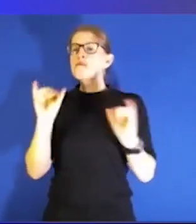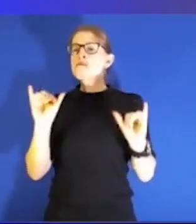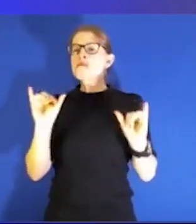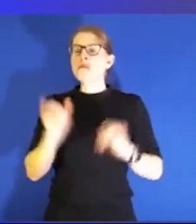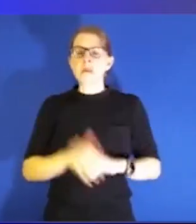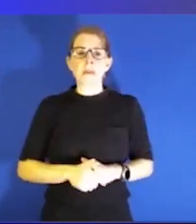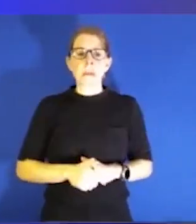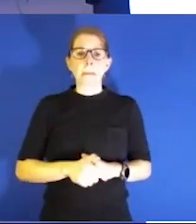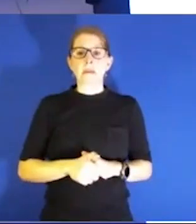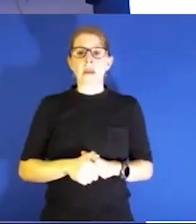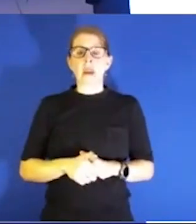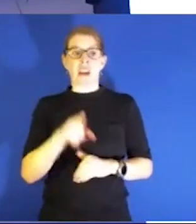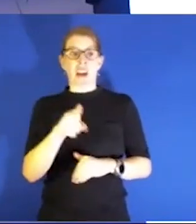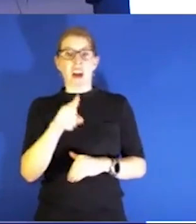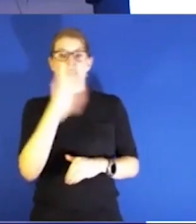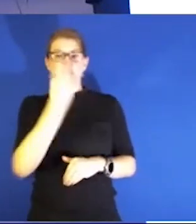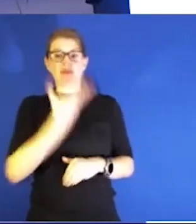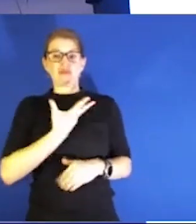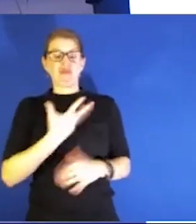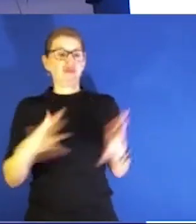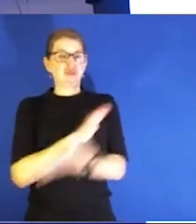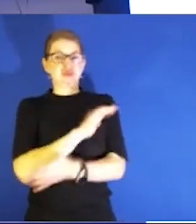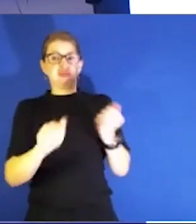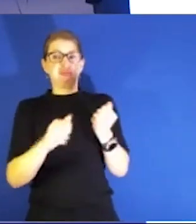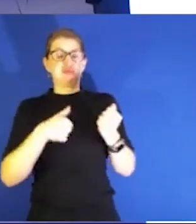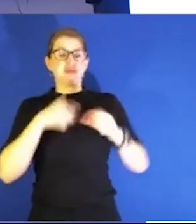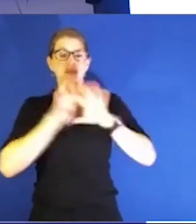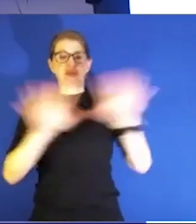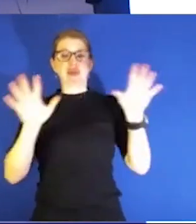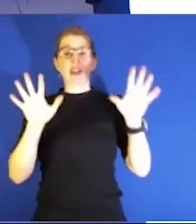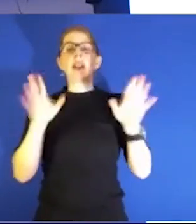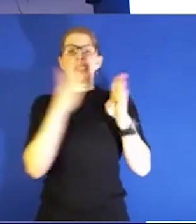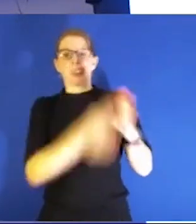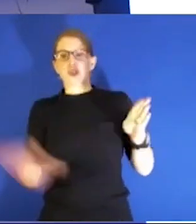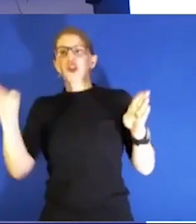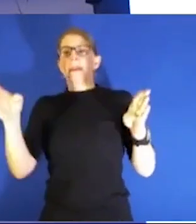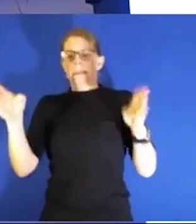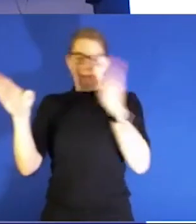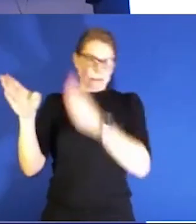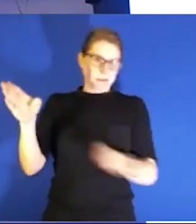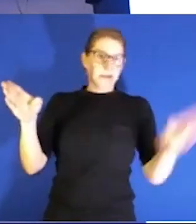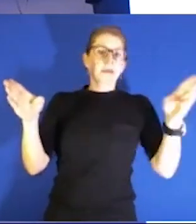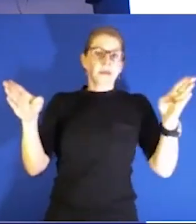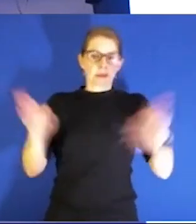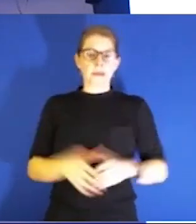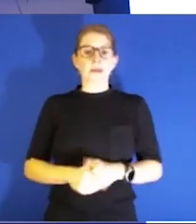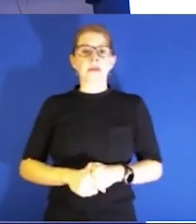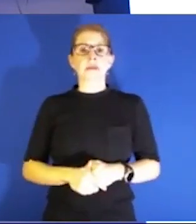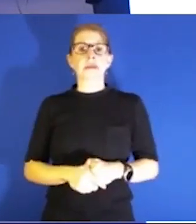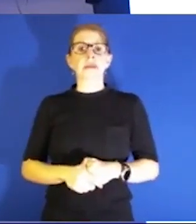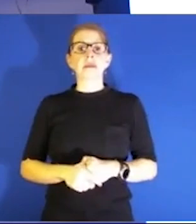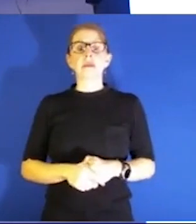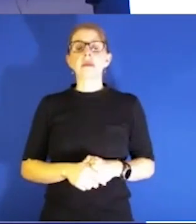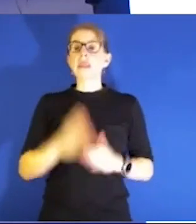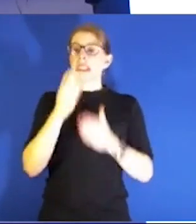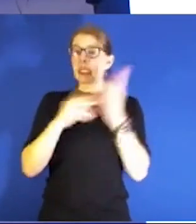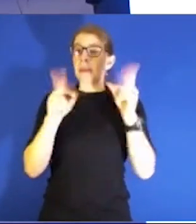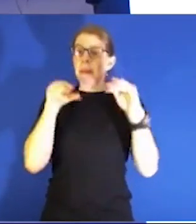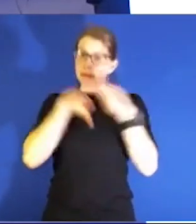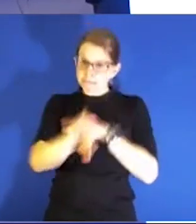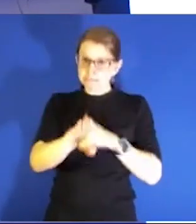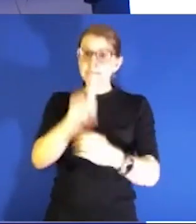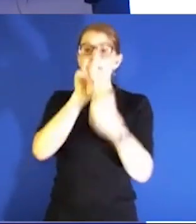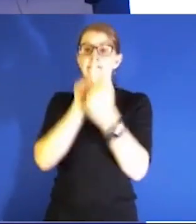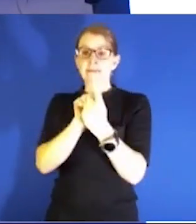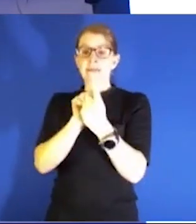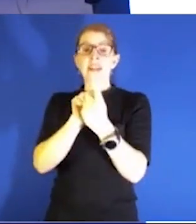somehow. You made a really good point. You might have the only job where people come to you and they are okay with you giving them the answers and telling them what to do. And then we don't. And